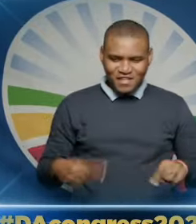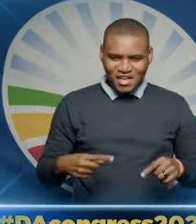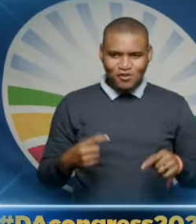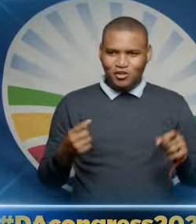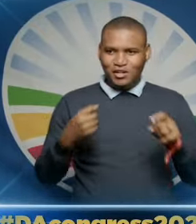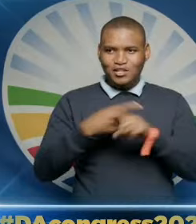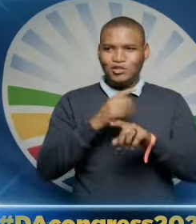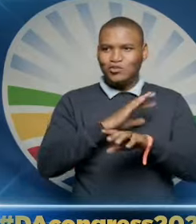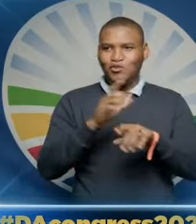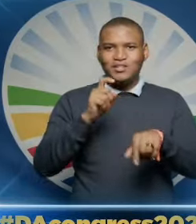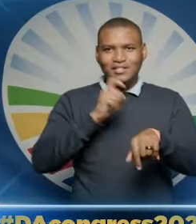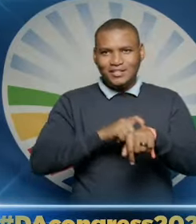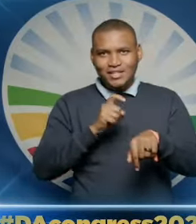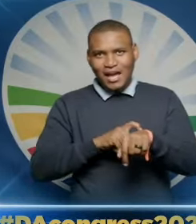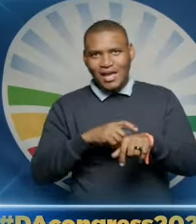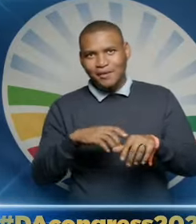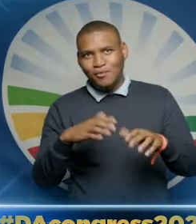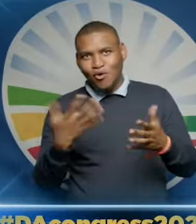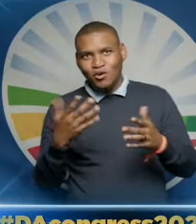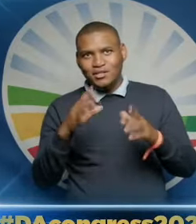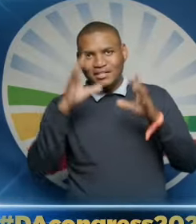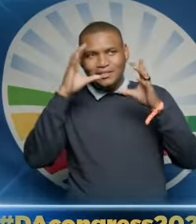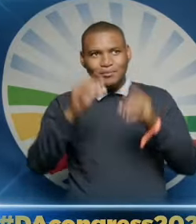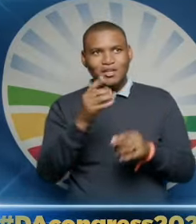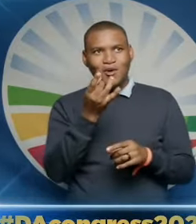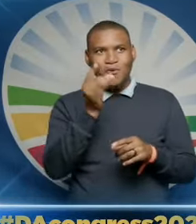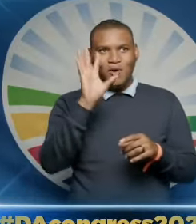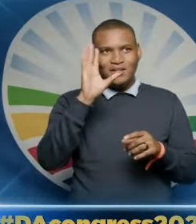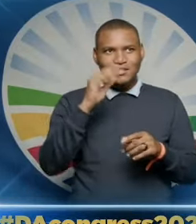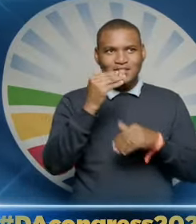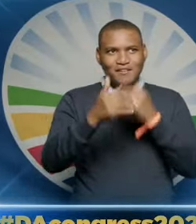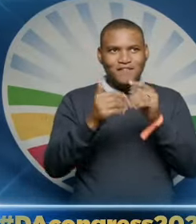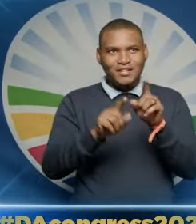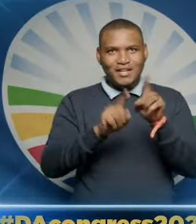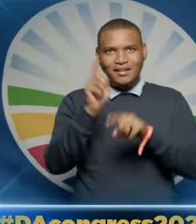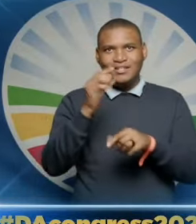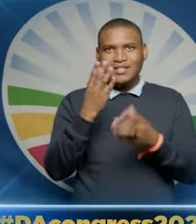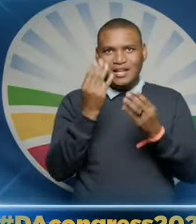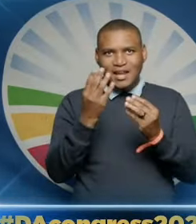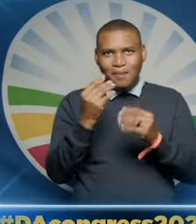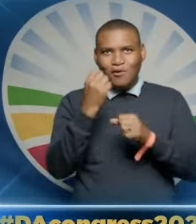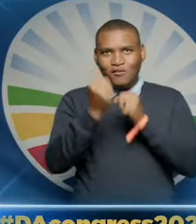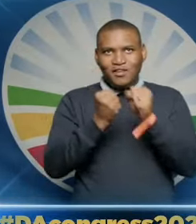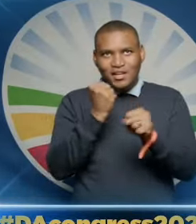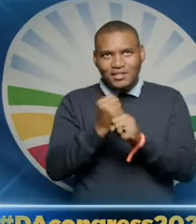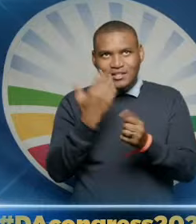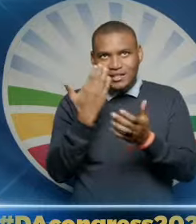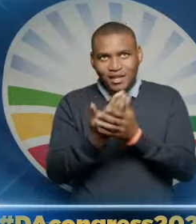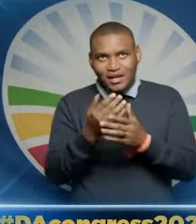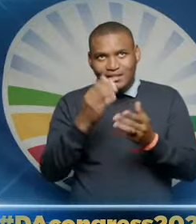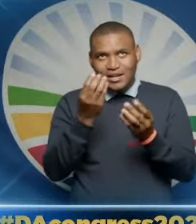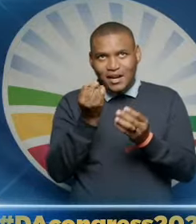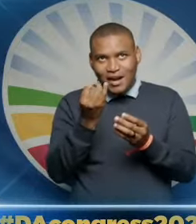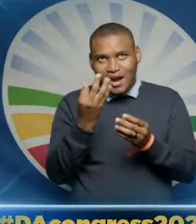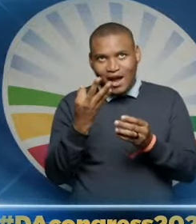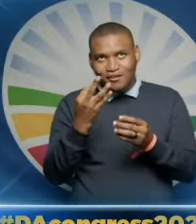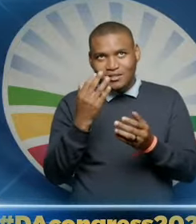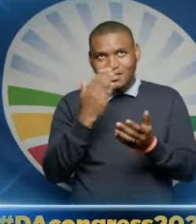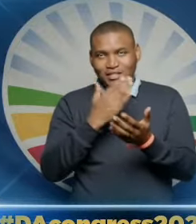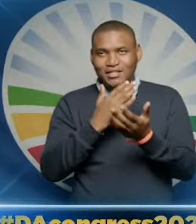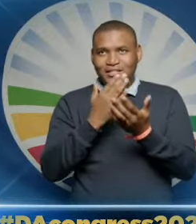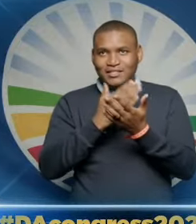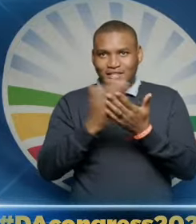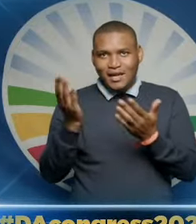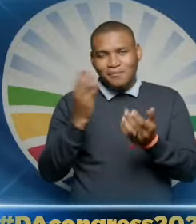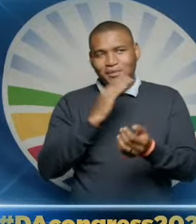the length of time in a party that determines one's effectiveness. It's not the number of years that counts. It's about